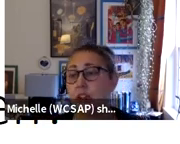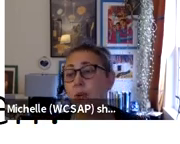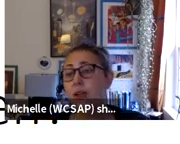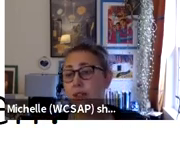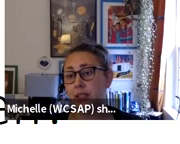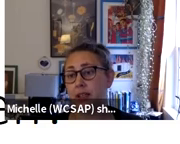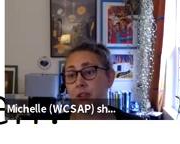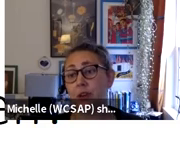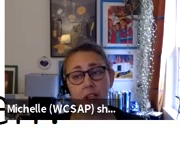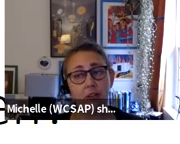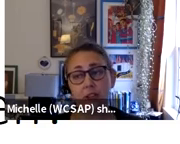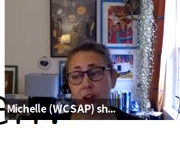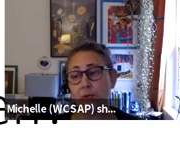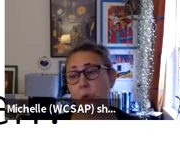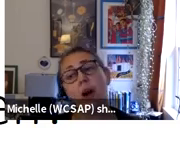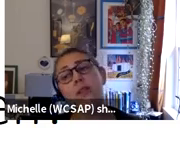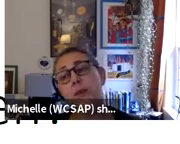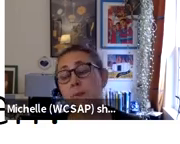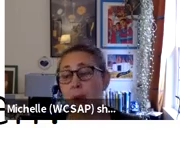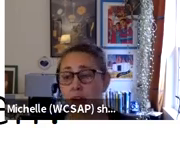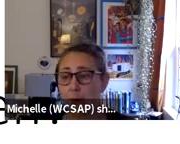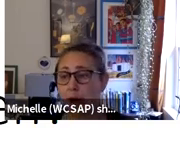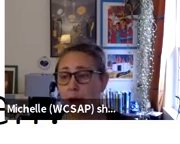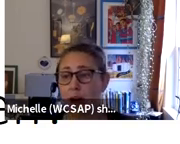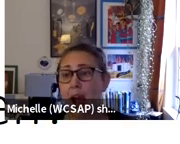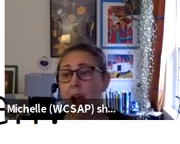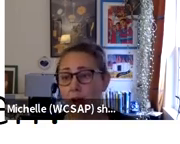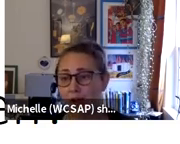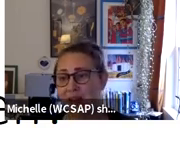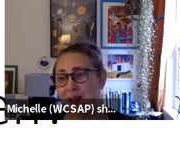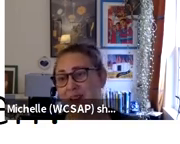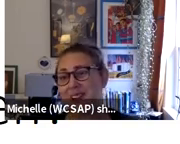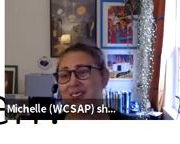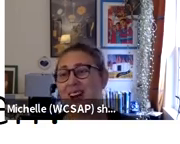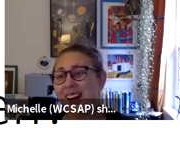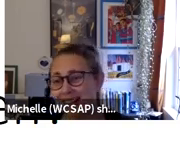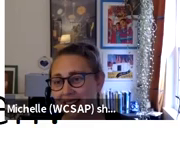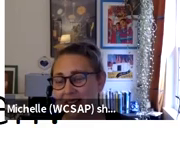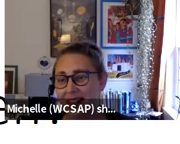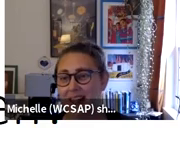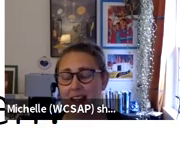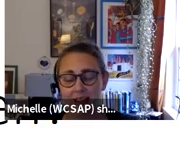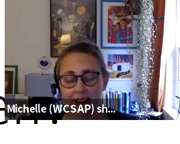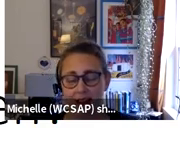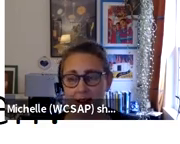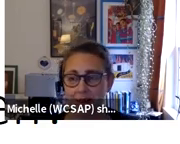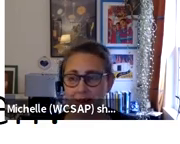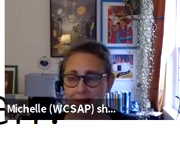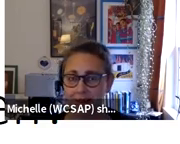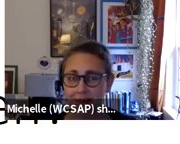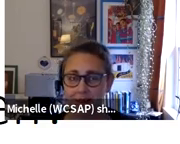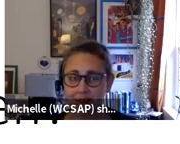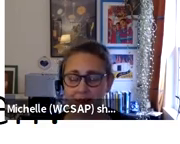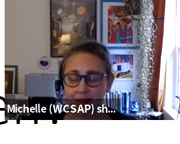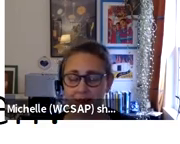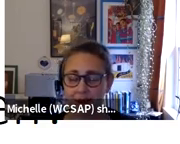and kids are really resilient. You have an intervention at 4, it's gonna be much better outcomes than when there's not, right?